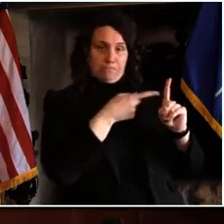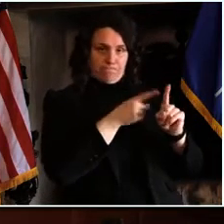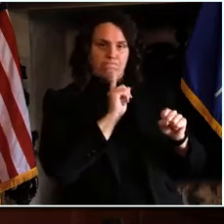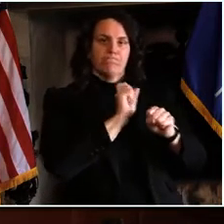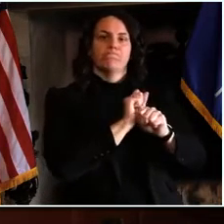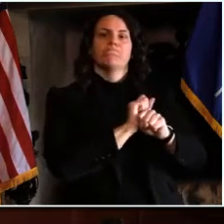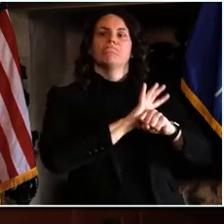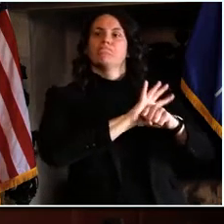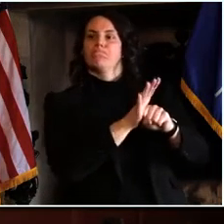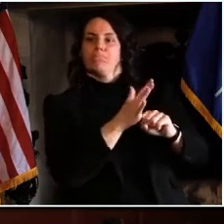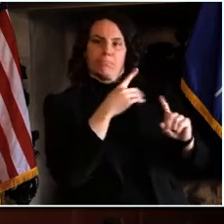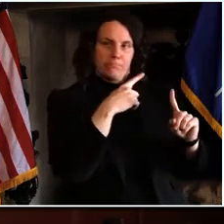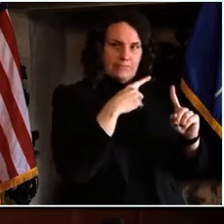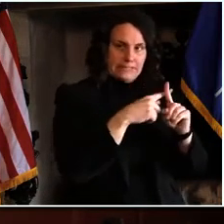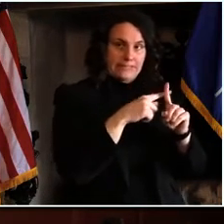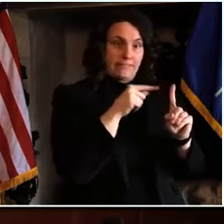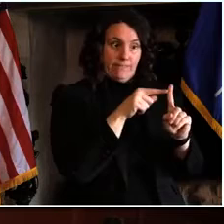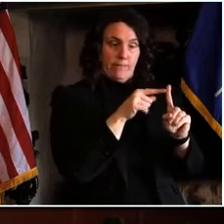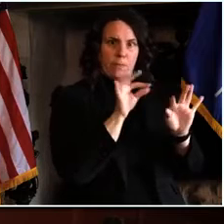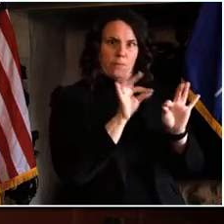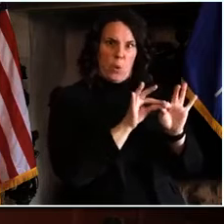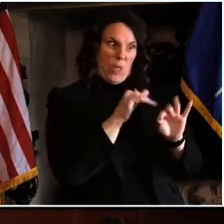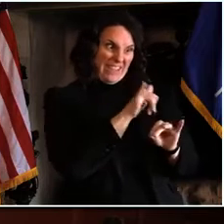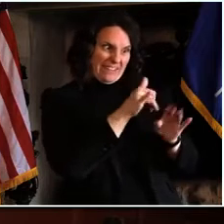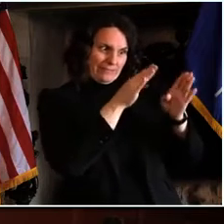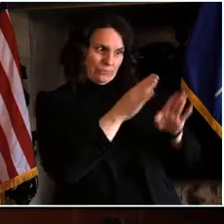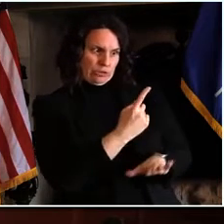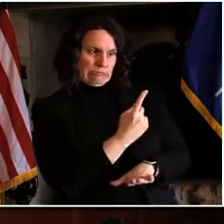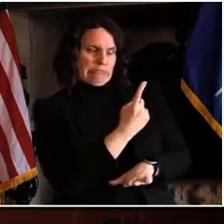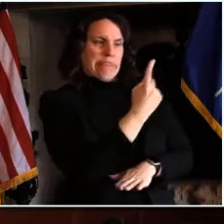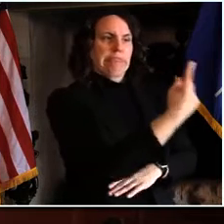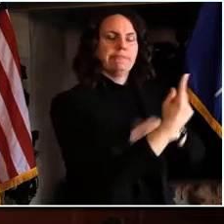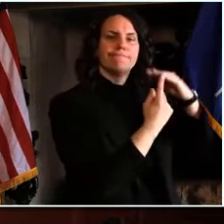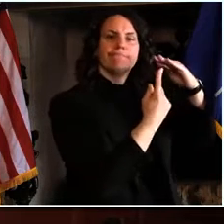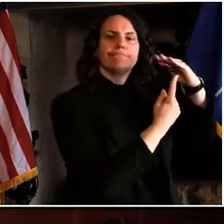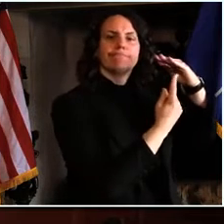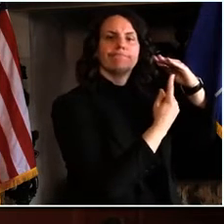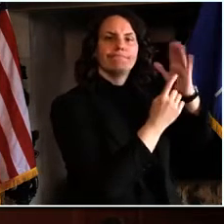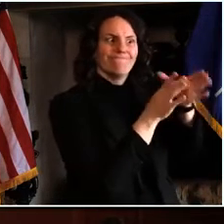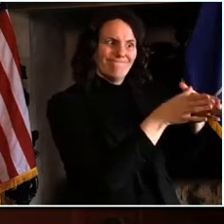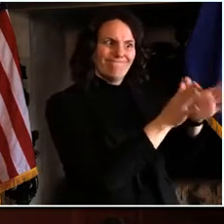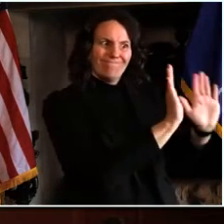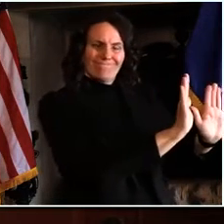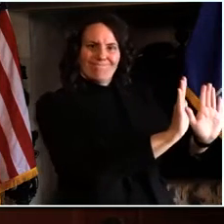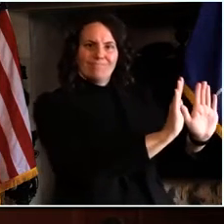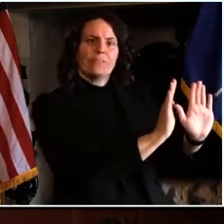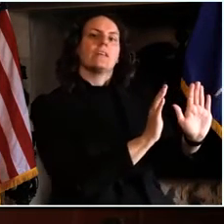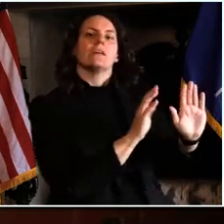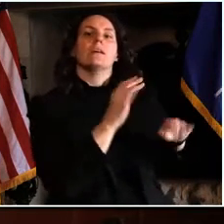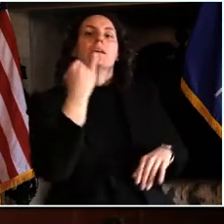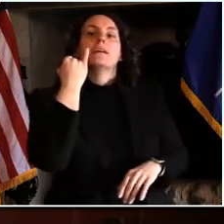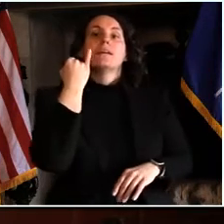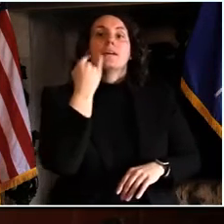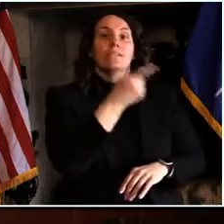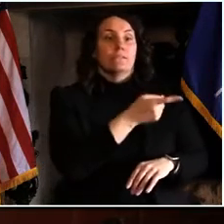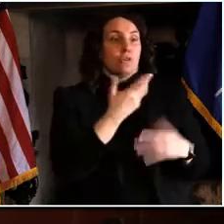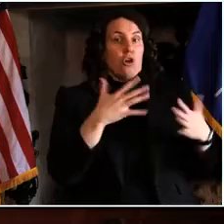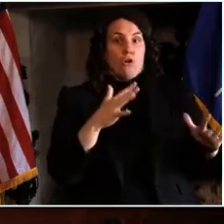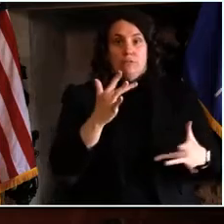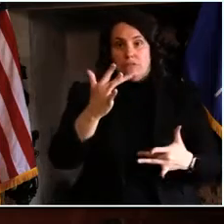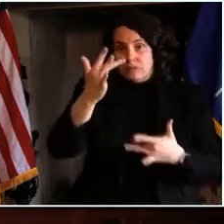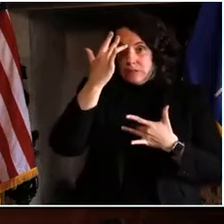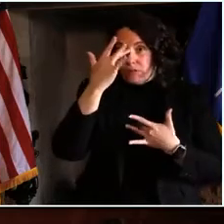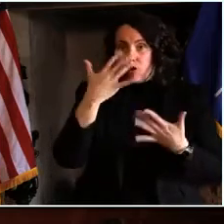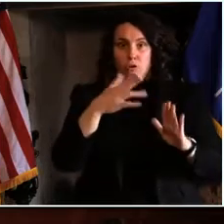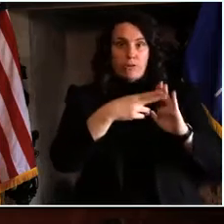big outbreaks. So isolation is what we say when someone is ill with COVID-19, we need to isolate